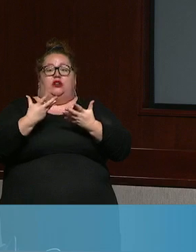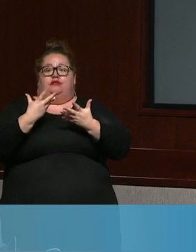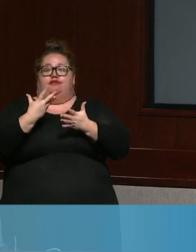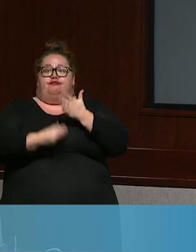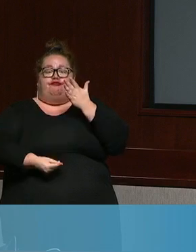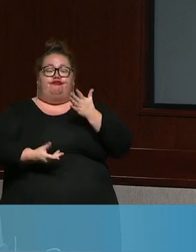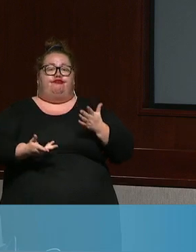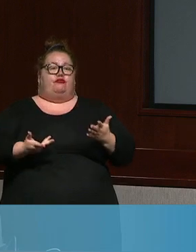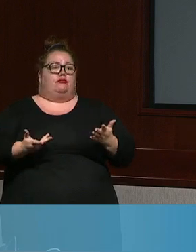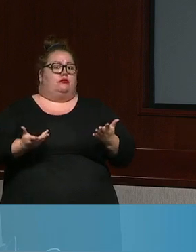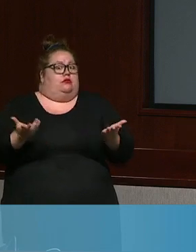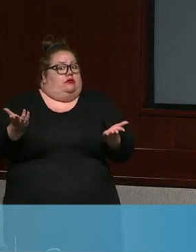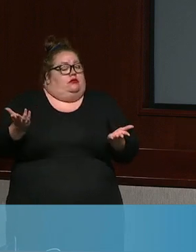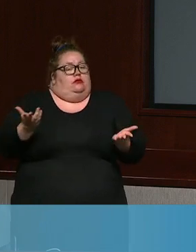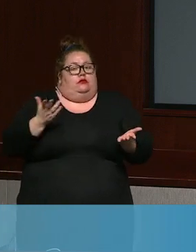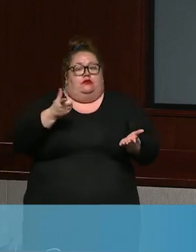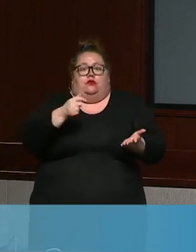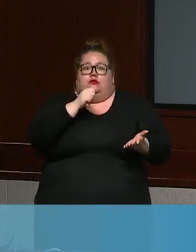complying